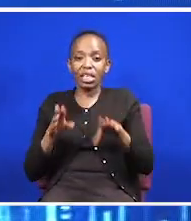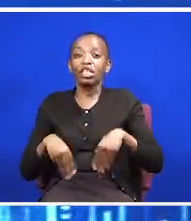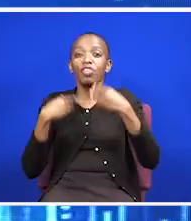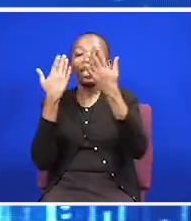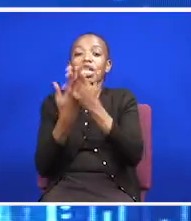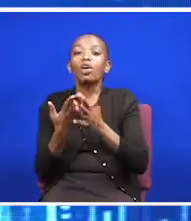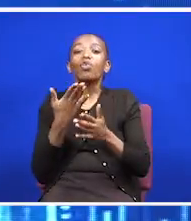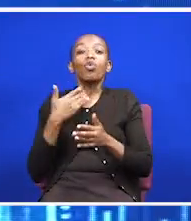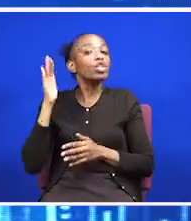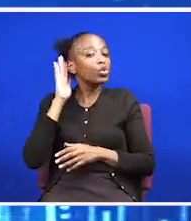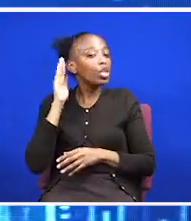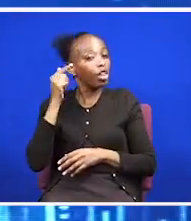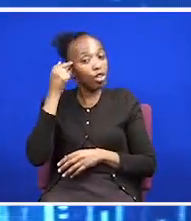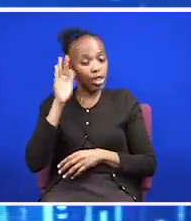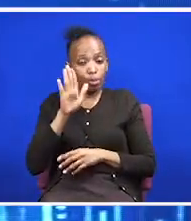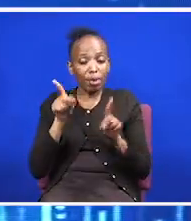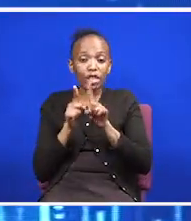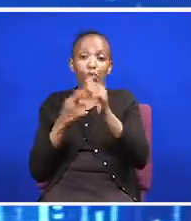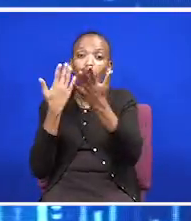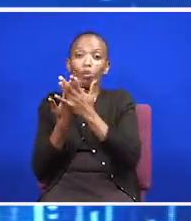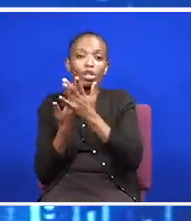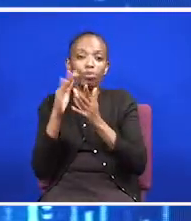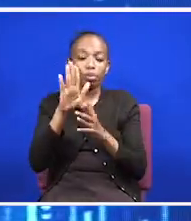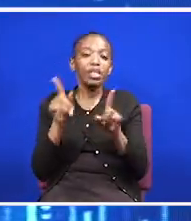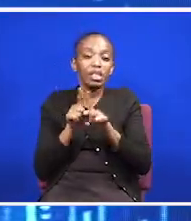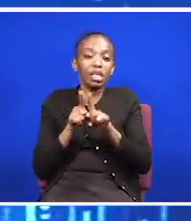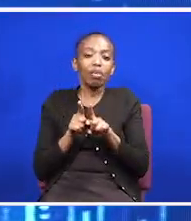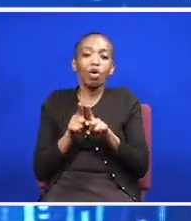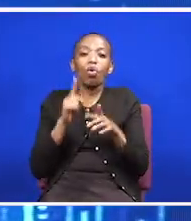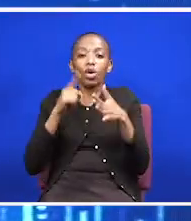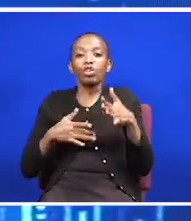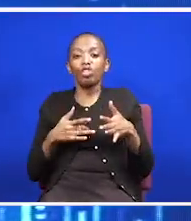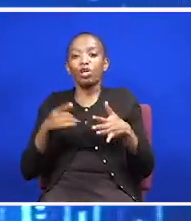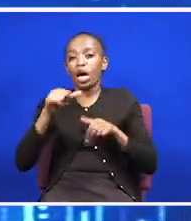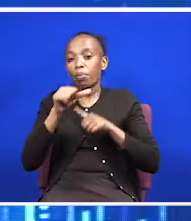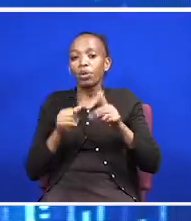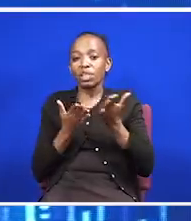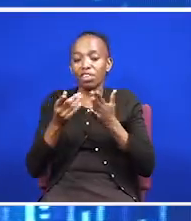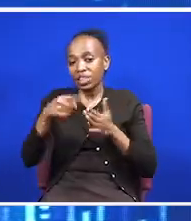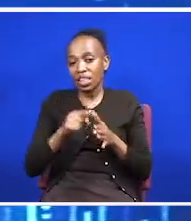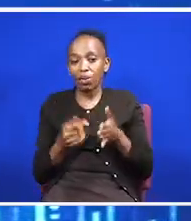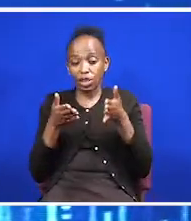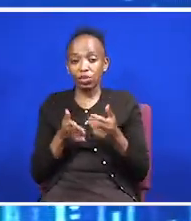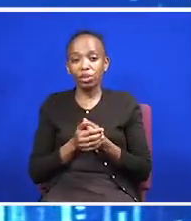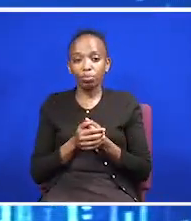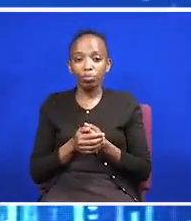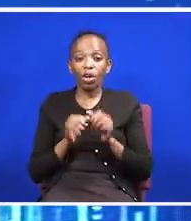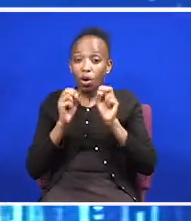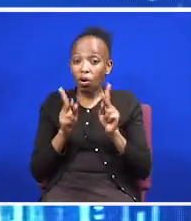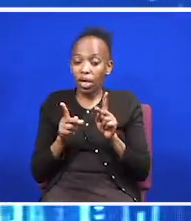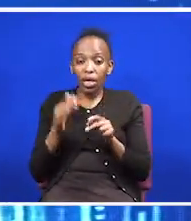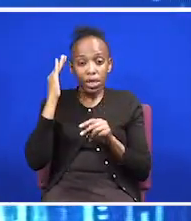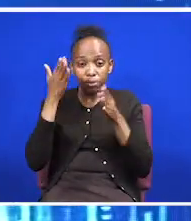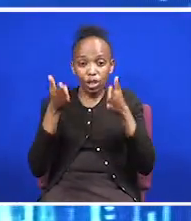Giving Thanks. We'd like to hear your thoughts and your comments and also just what you feel about our service today. All right,